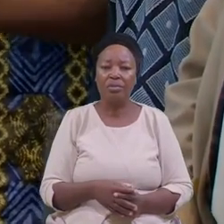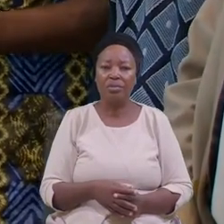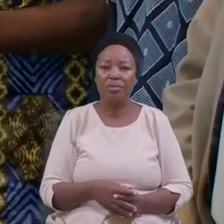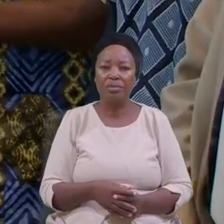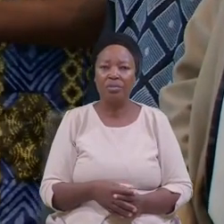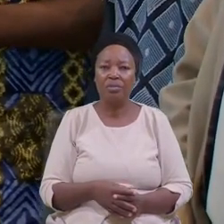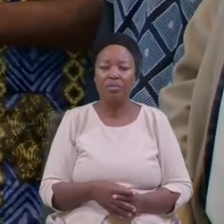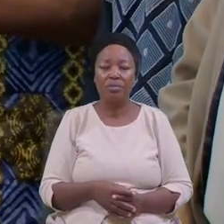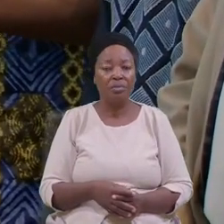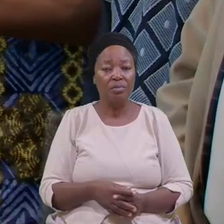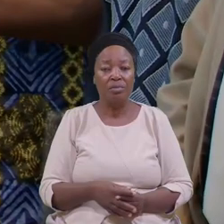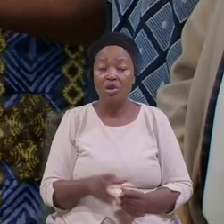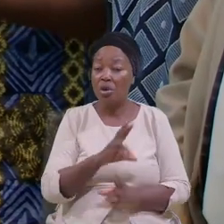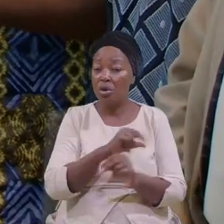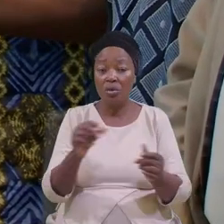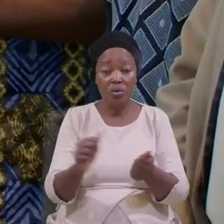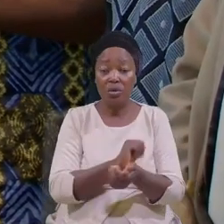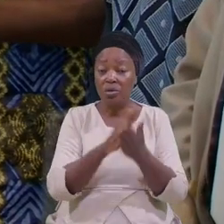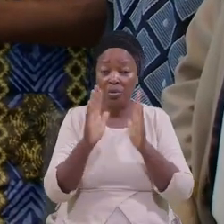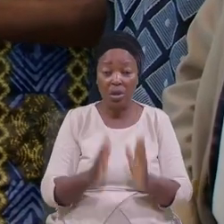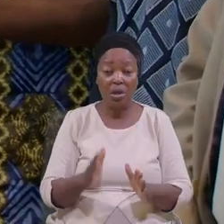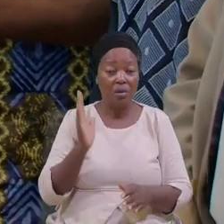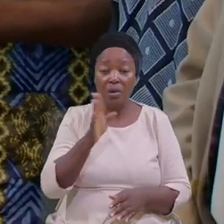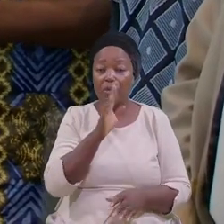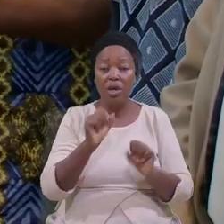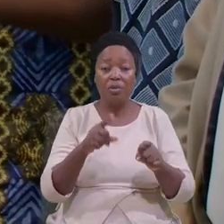No destroyer will be able to come in.